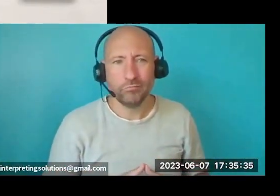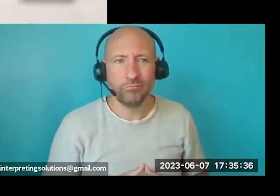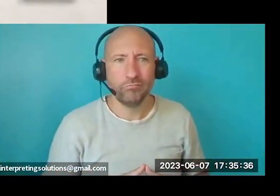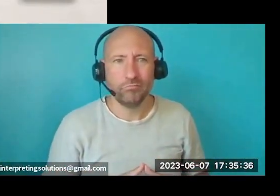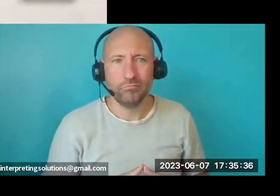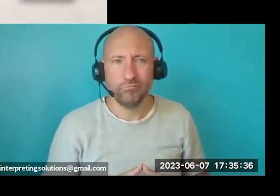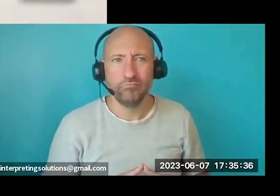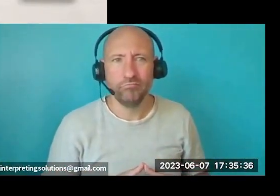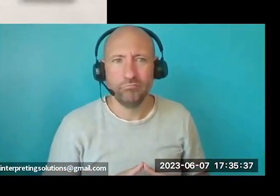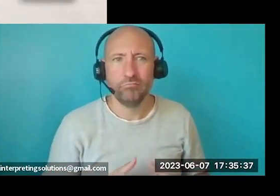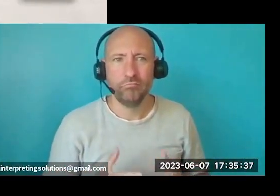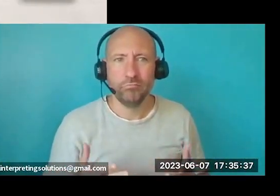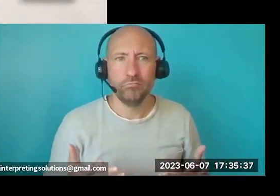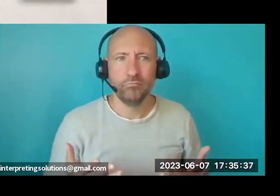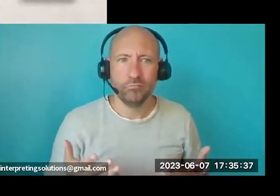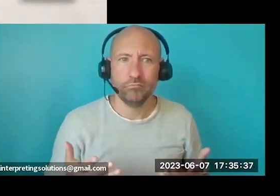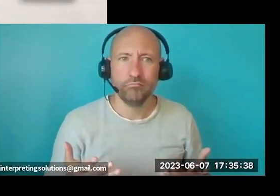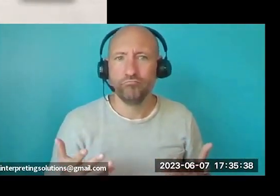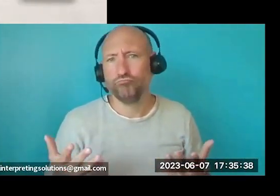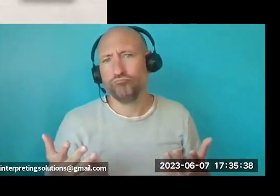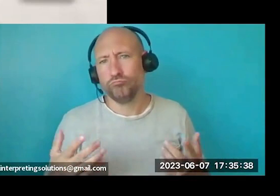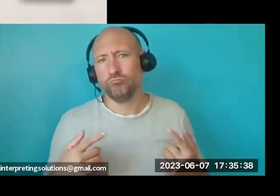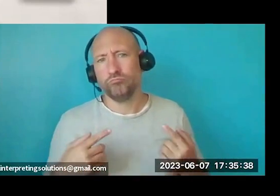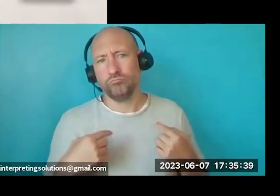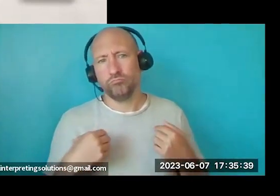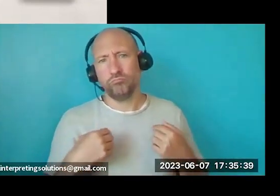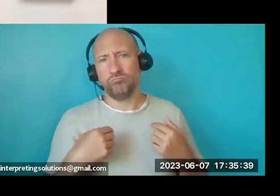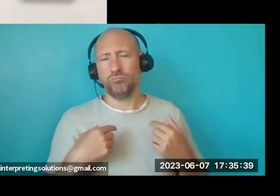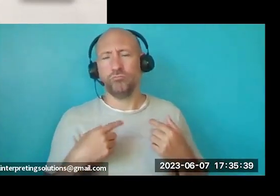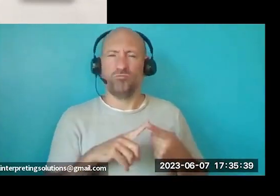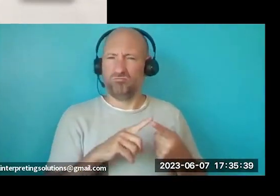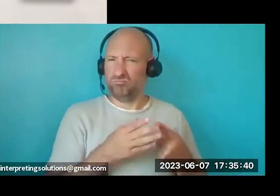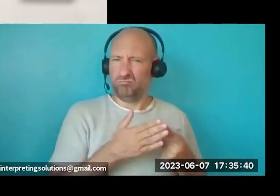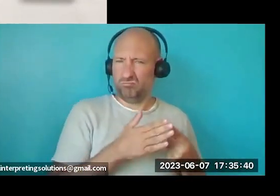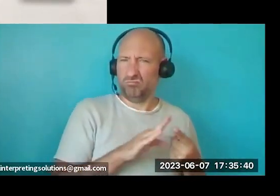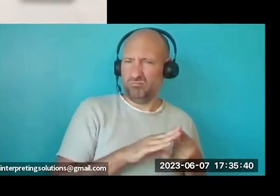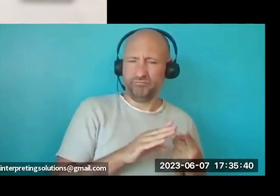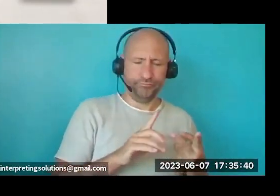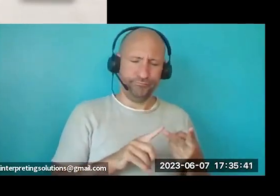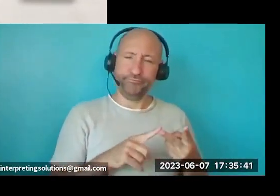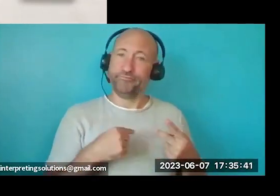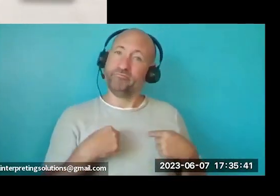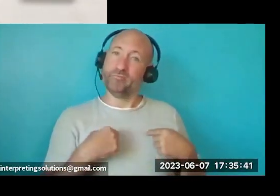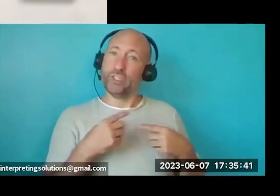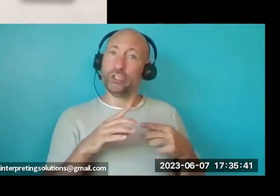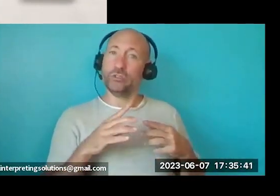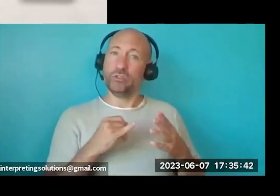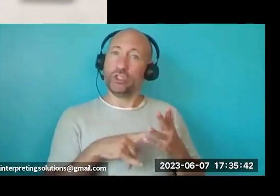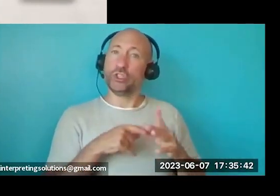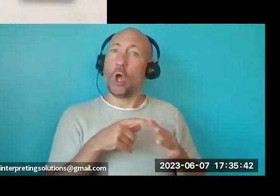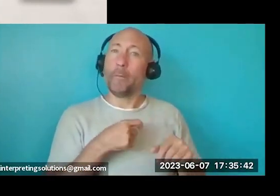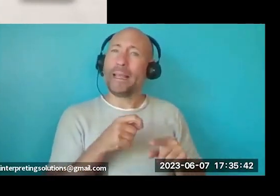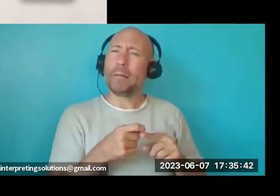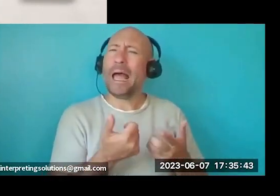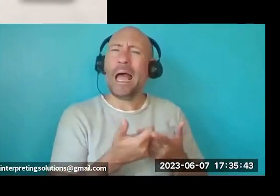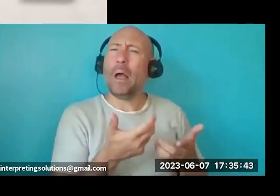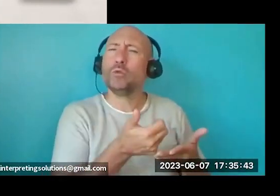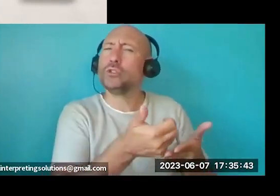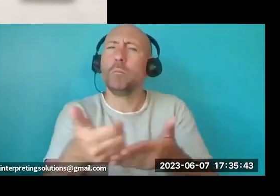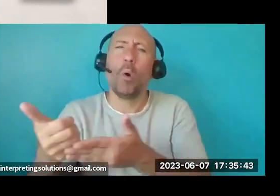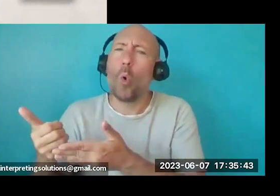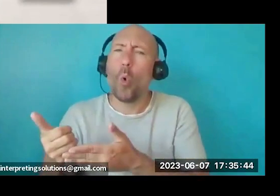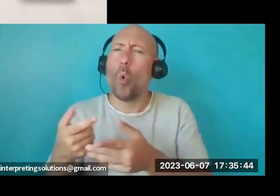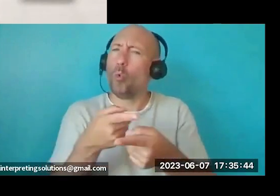in our organization, the ways that we support neurodivergent people is often having